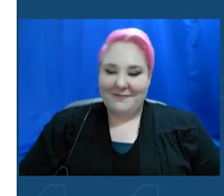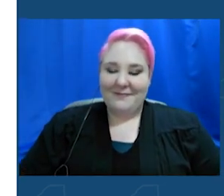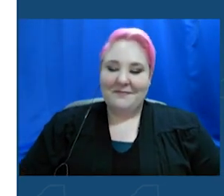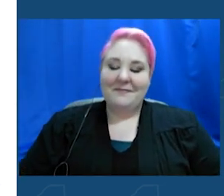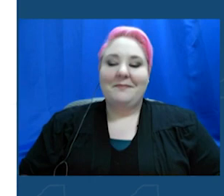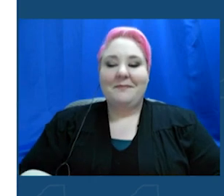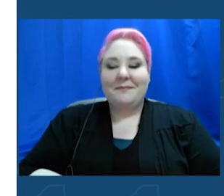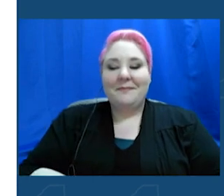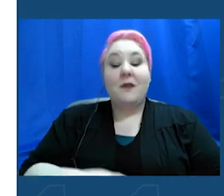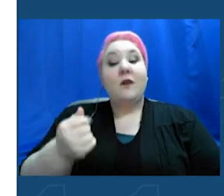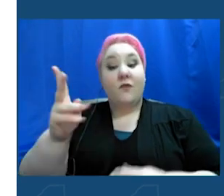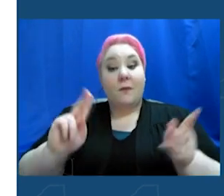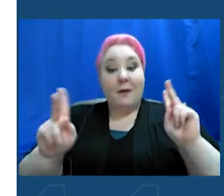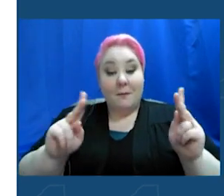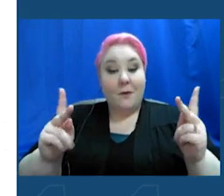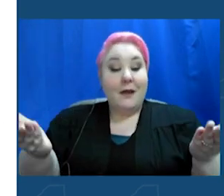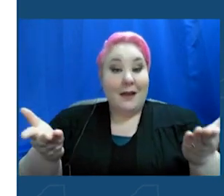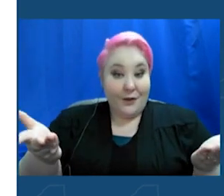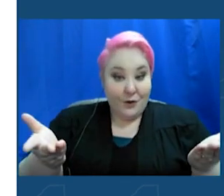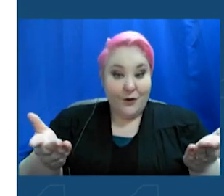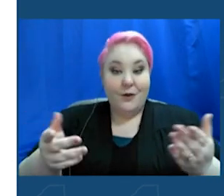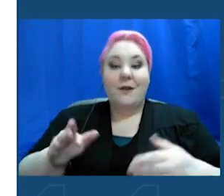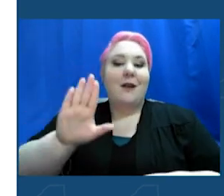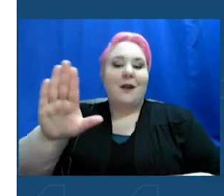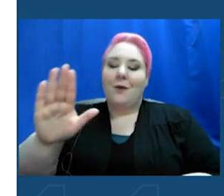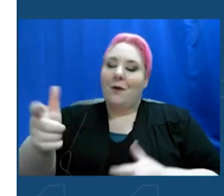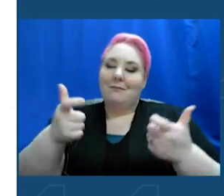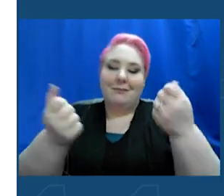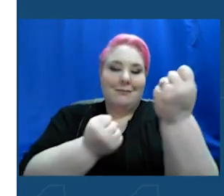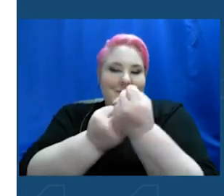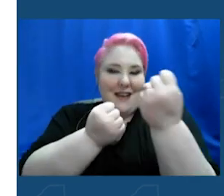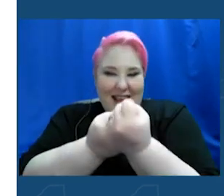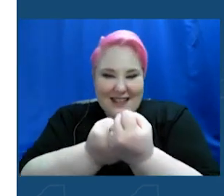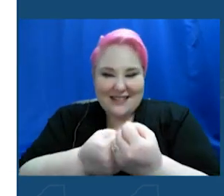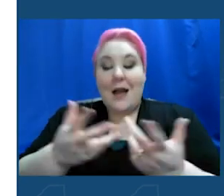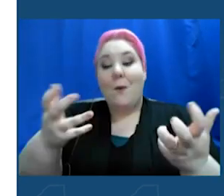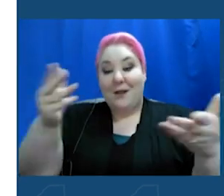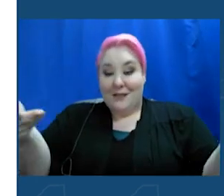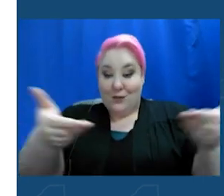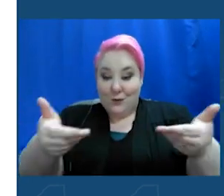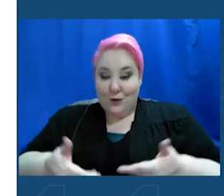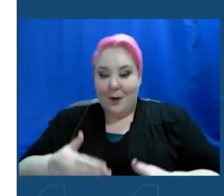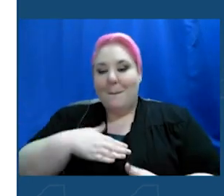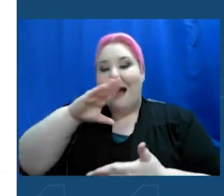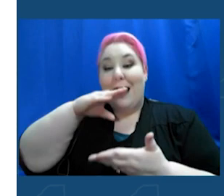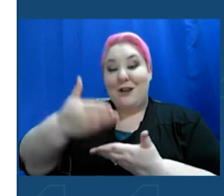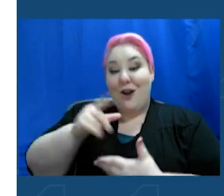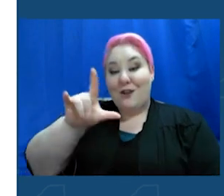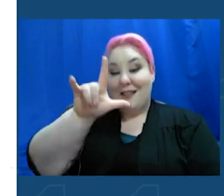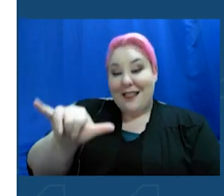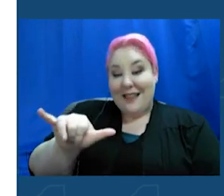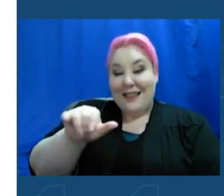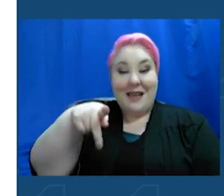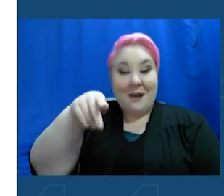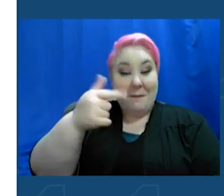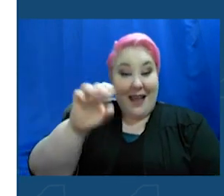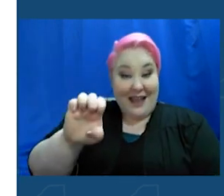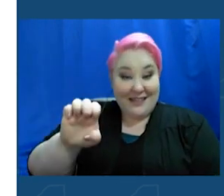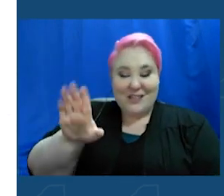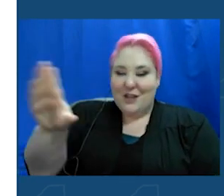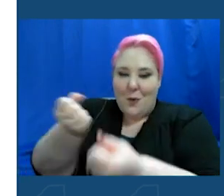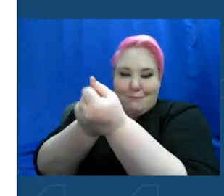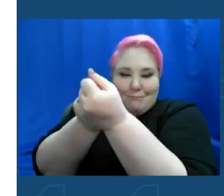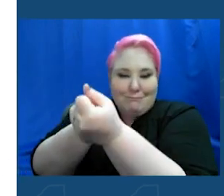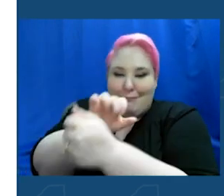There's a couple of people here, Governor, who are your biggest fans. I just want to introduce them as well. My daughter is Lillian Page right there in the front row.